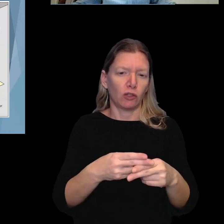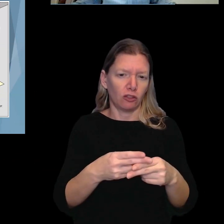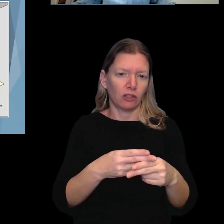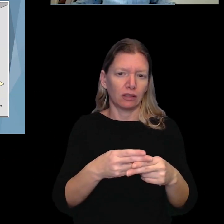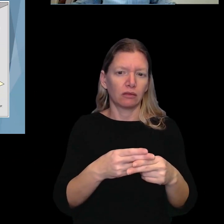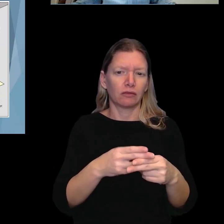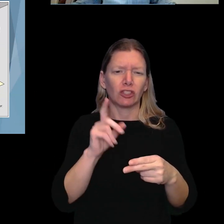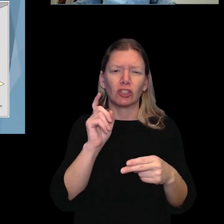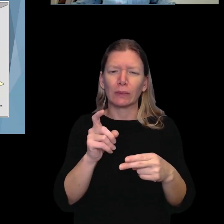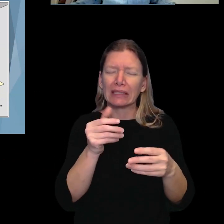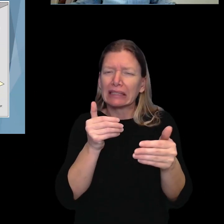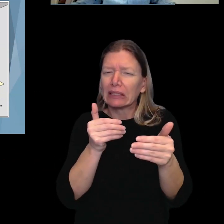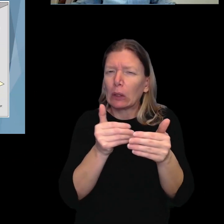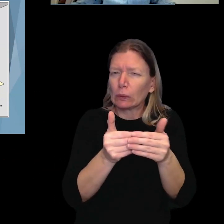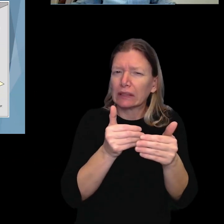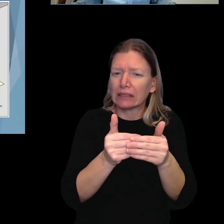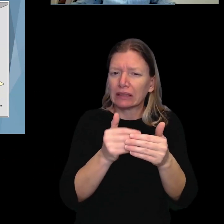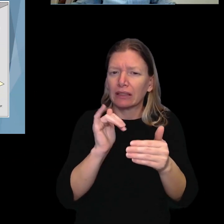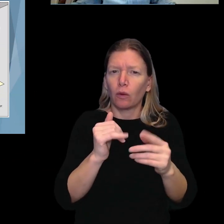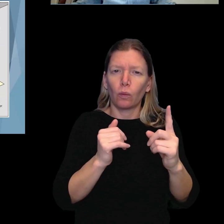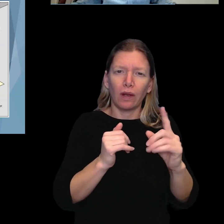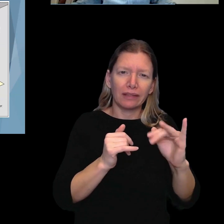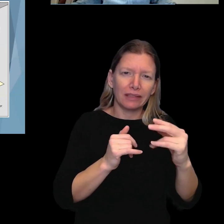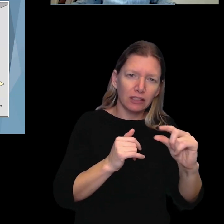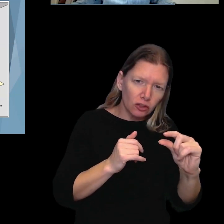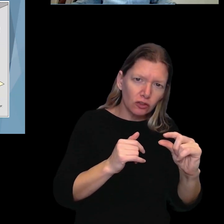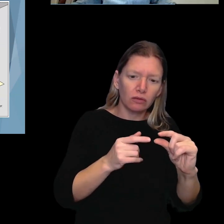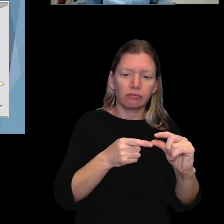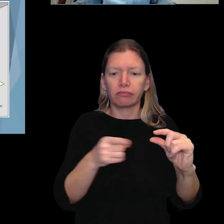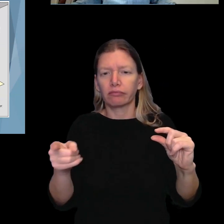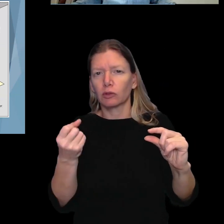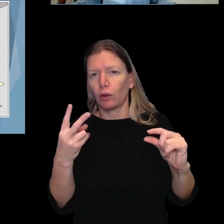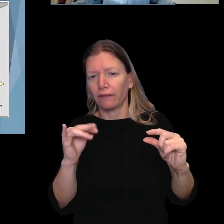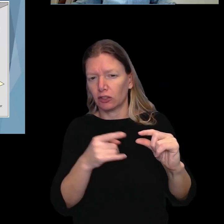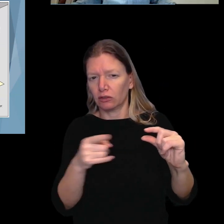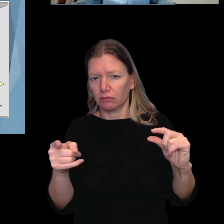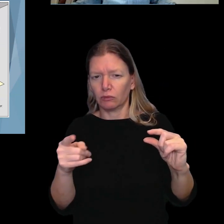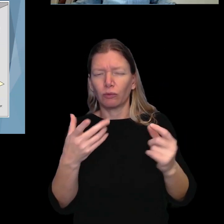used, it should be as close to that 1 in 12 ratio,